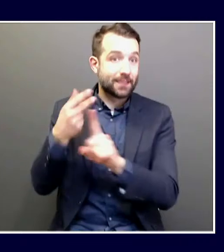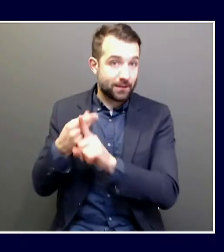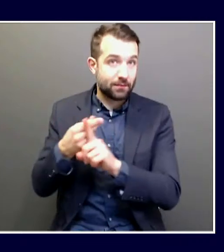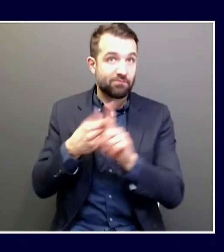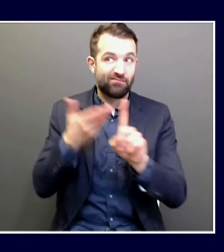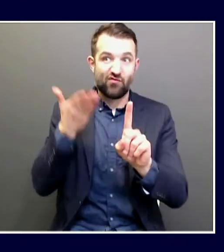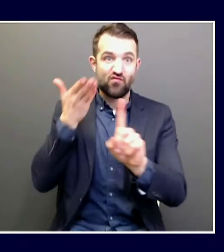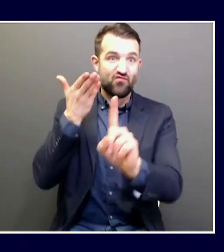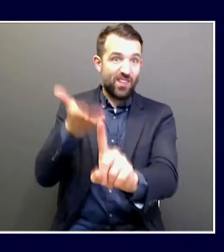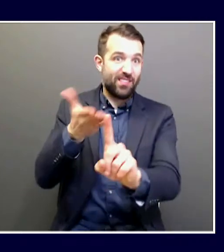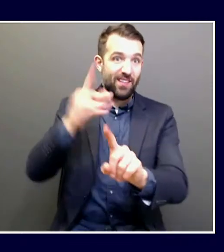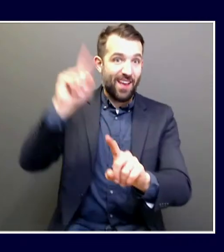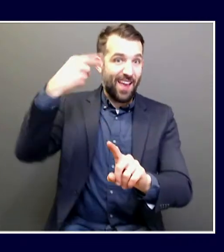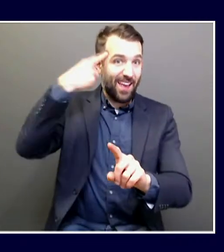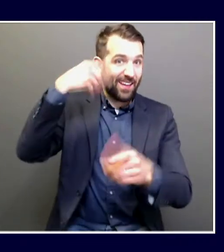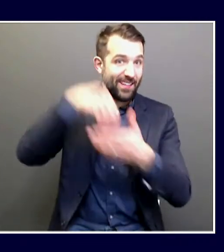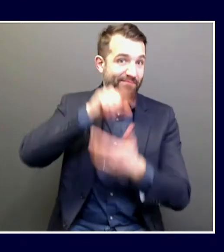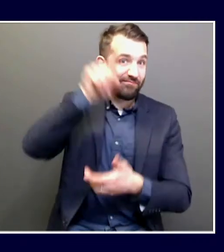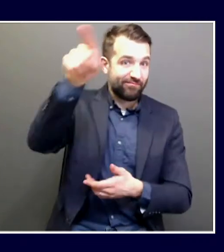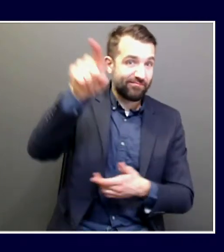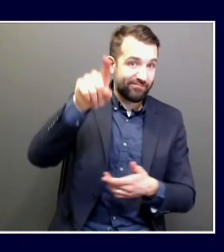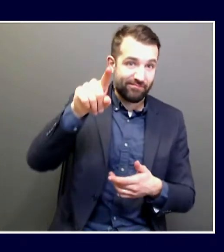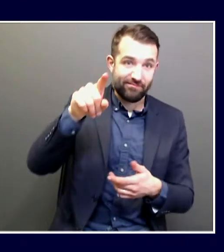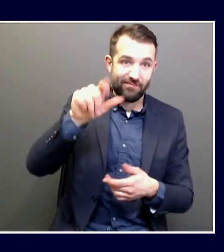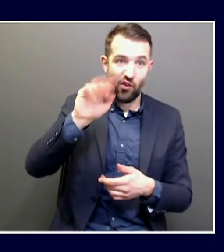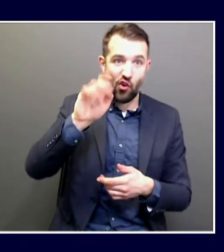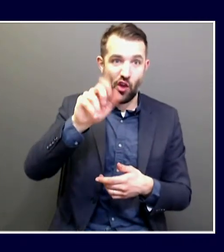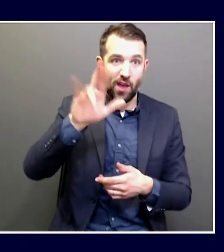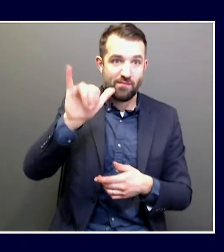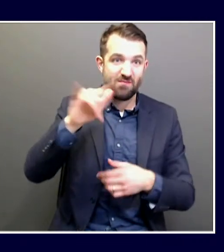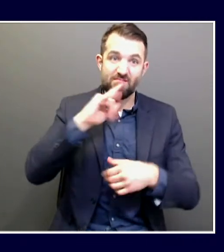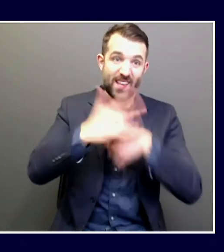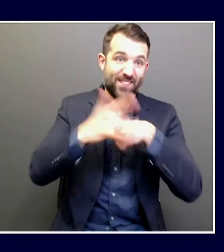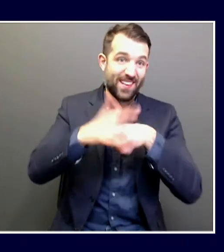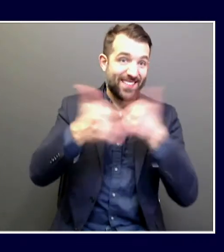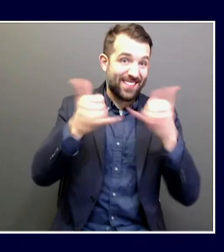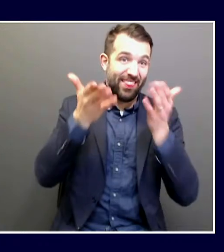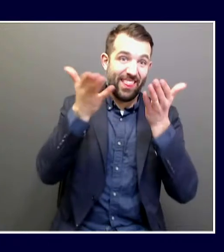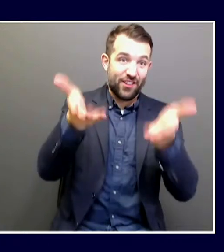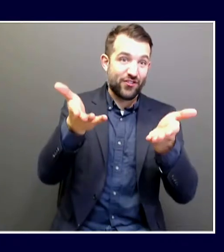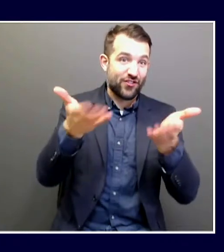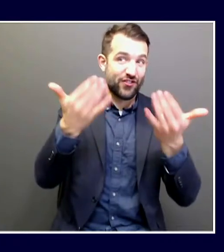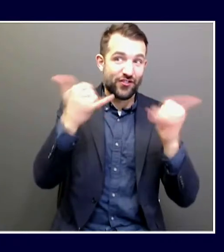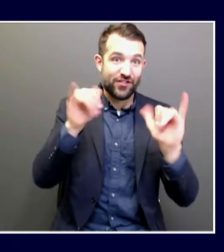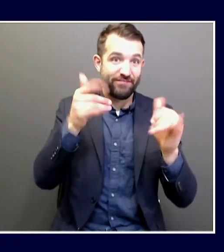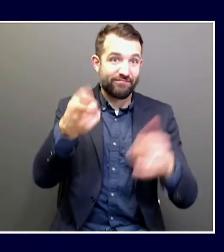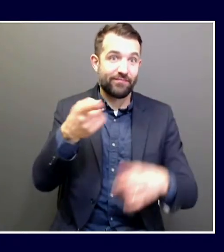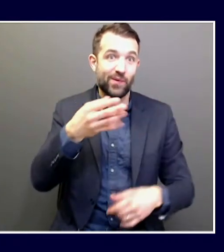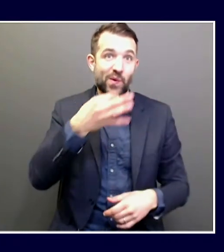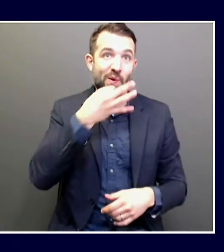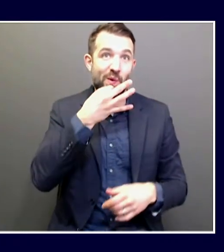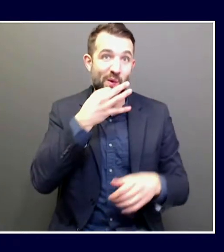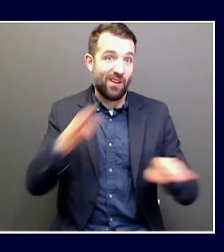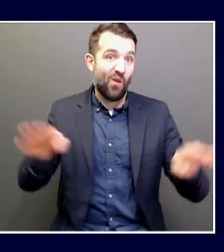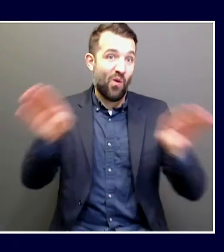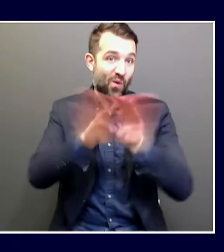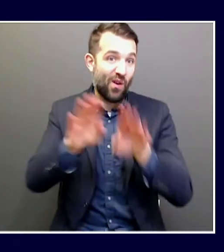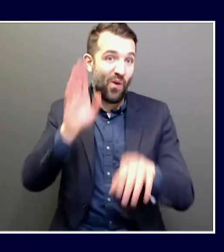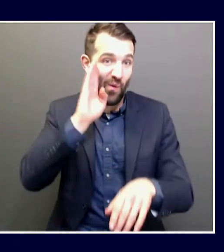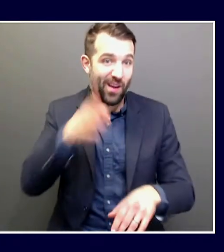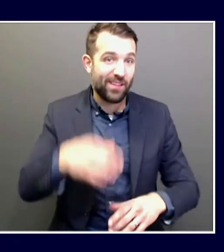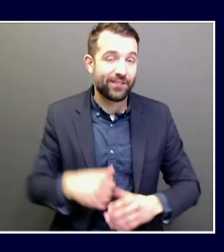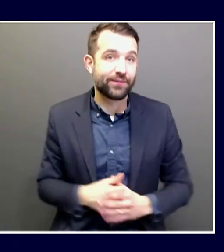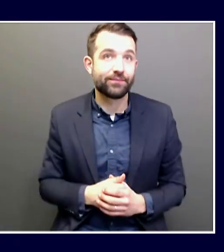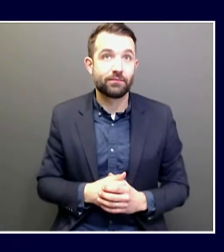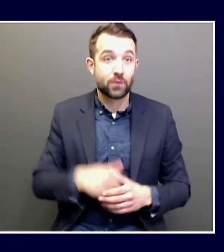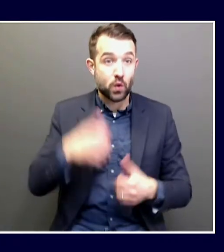Armory is coming up on its last day. As folks will remember, Maine CDC, Maine DHHS,